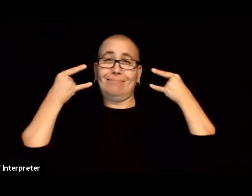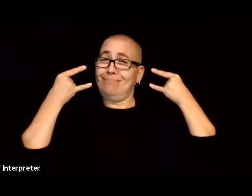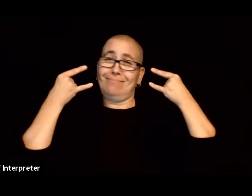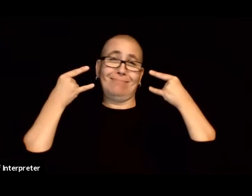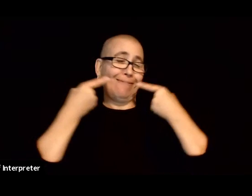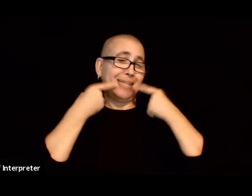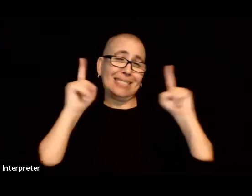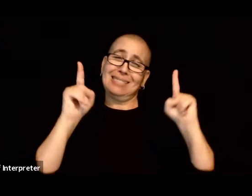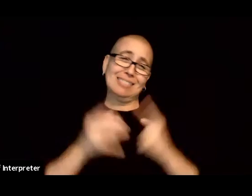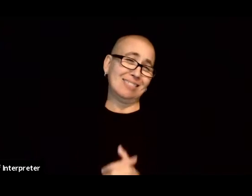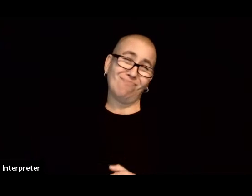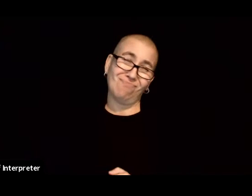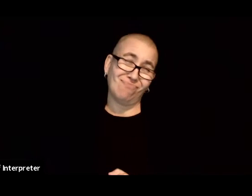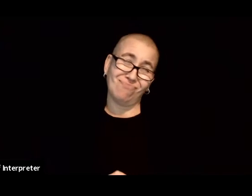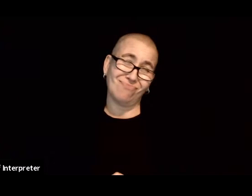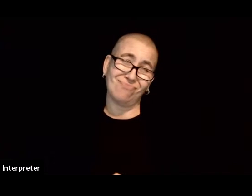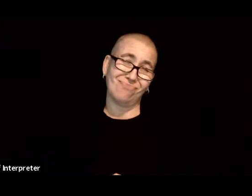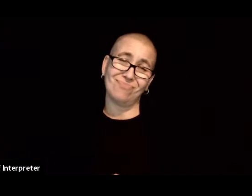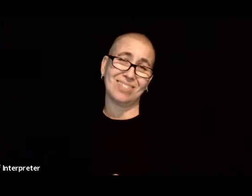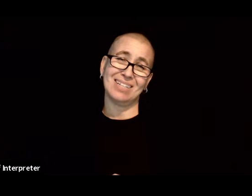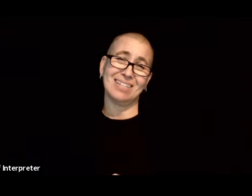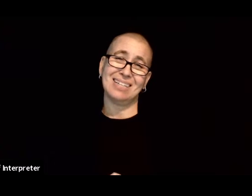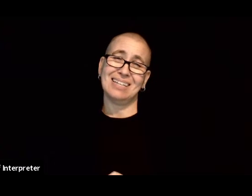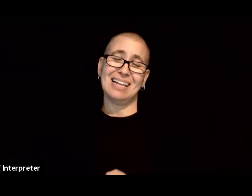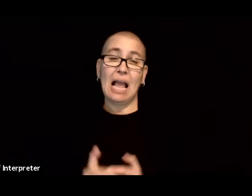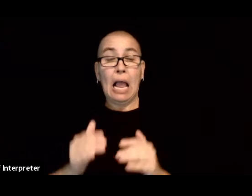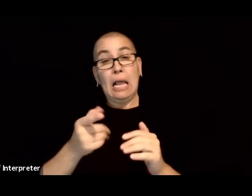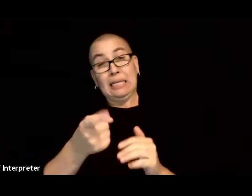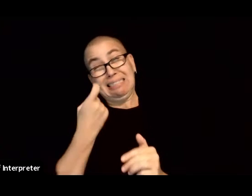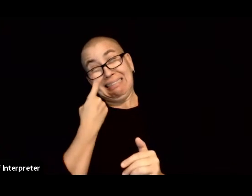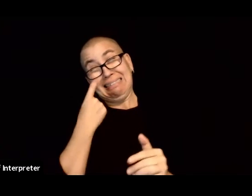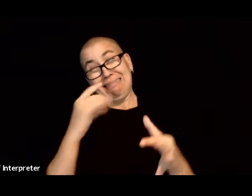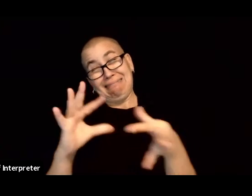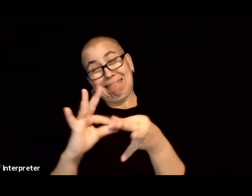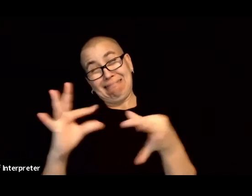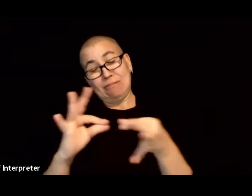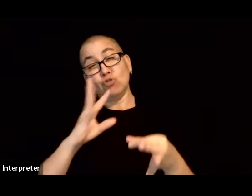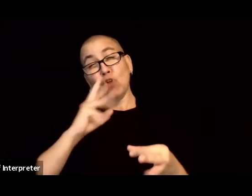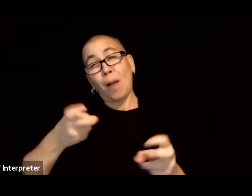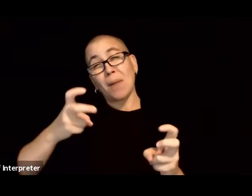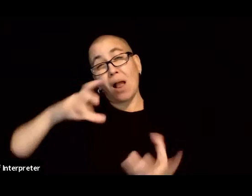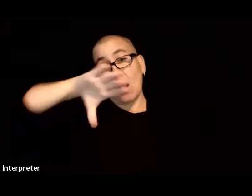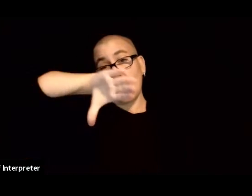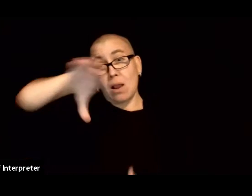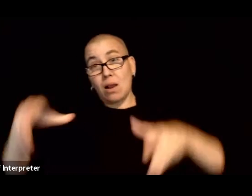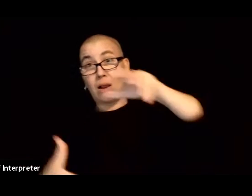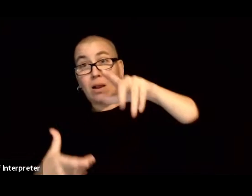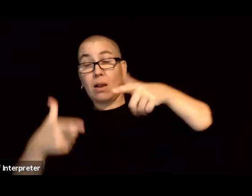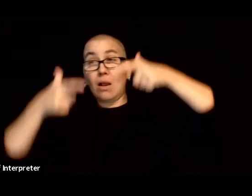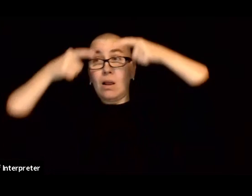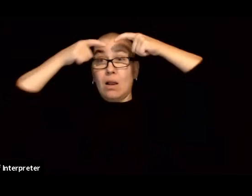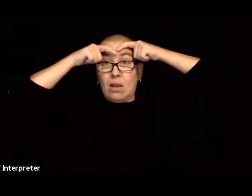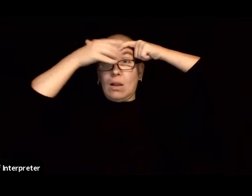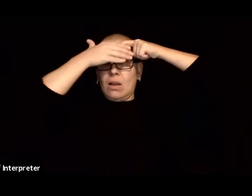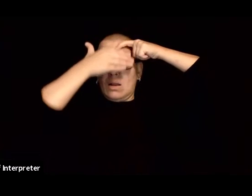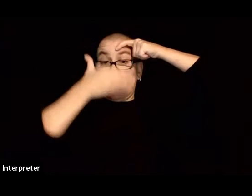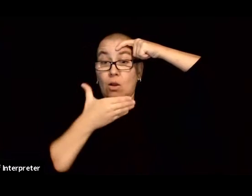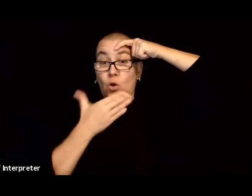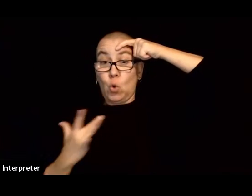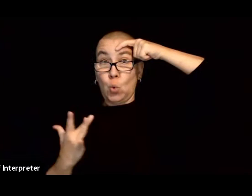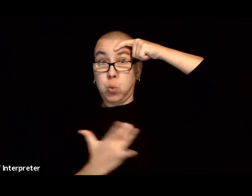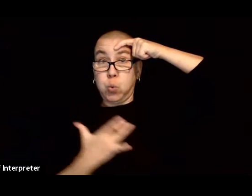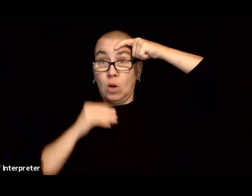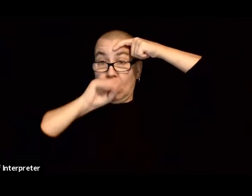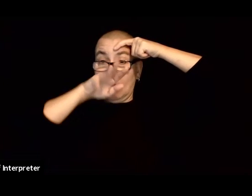as you described, it sort of blocks or puts up a slight barrier, but it's not covering the mouth and nose. So if you think